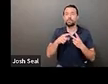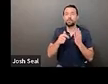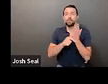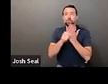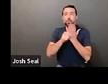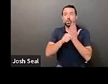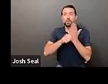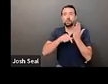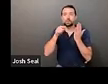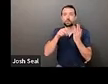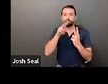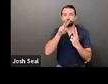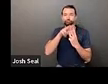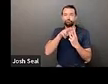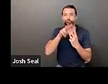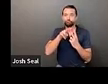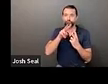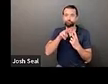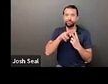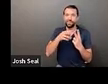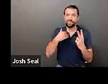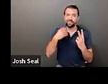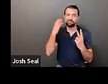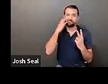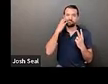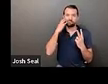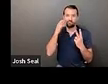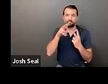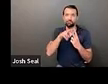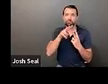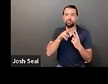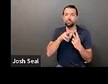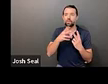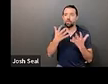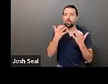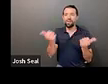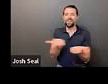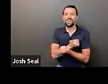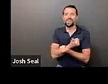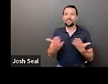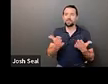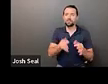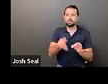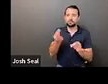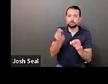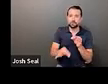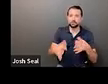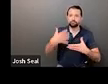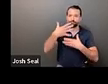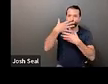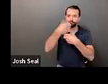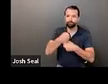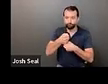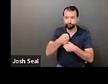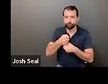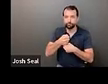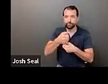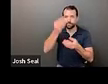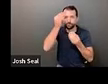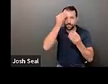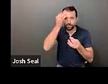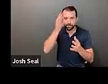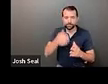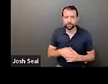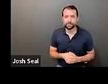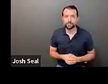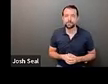everything sort of in one place. Again, resources, right? You don't want to be overwhelmed with resources. How could we put as much information into one place as